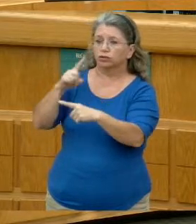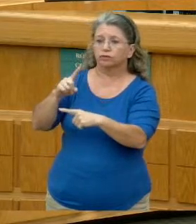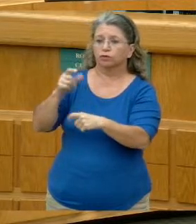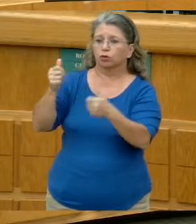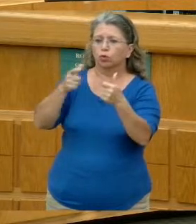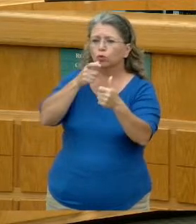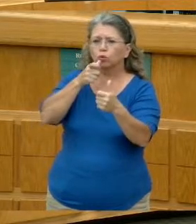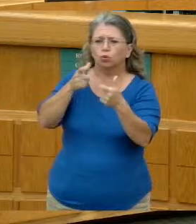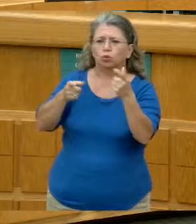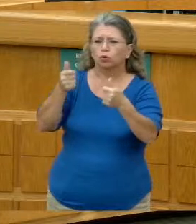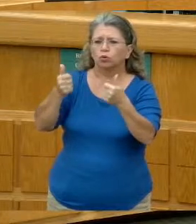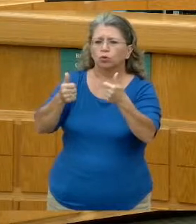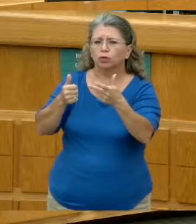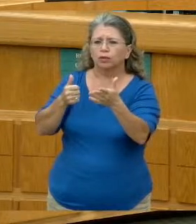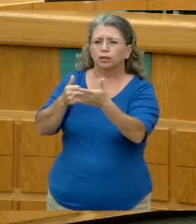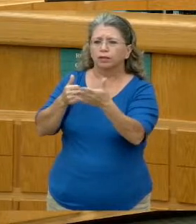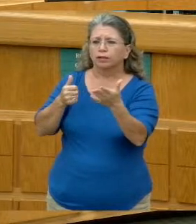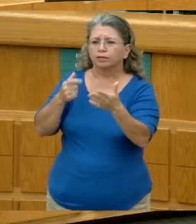Annette or the mayor? Or the judge?